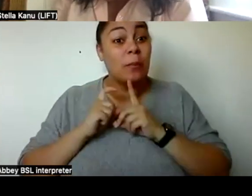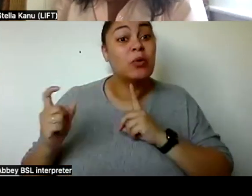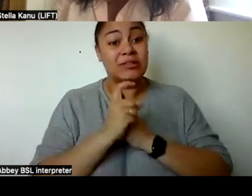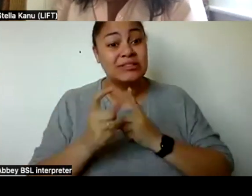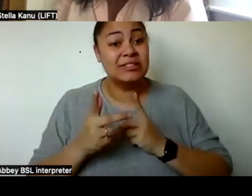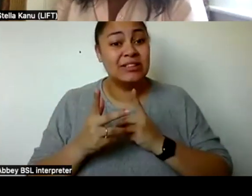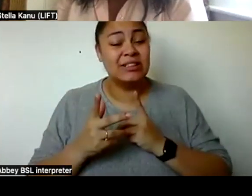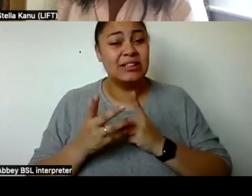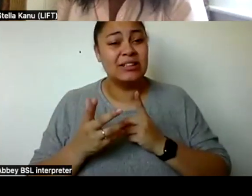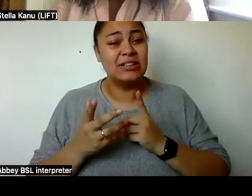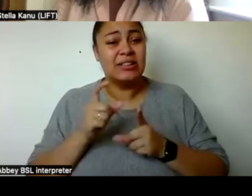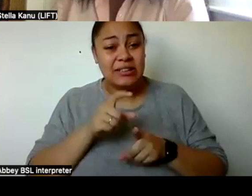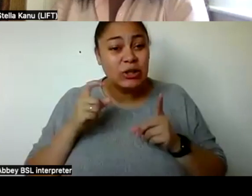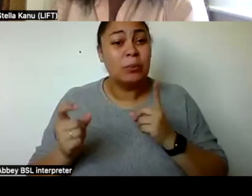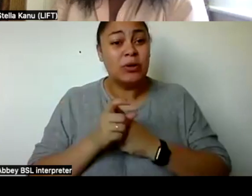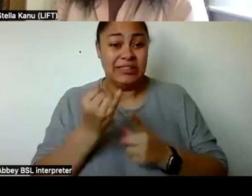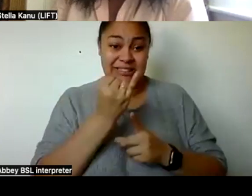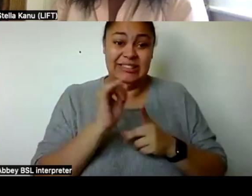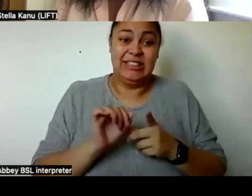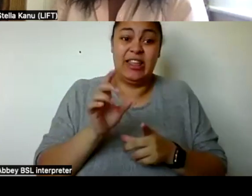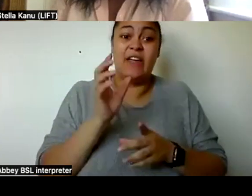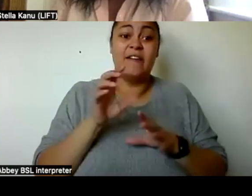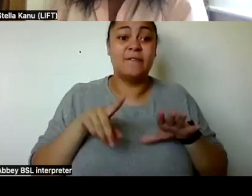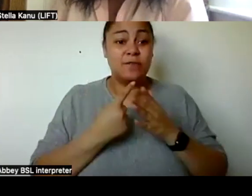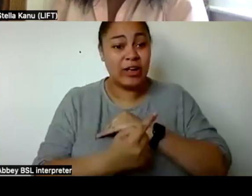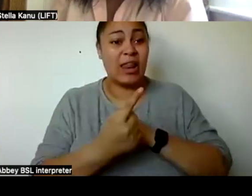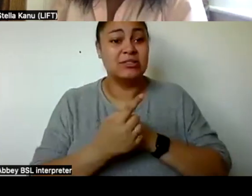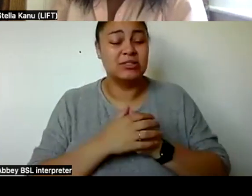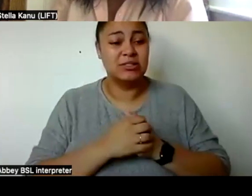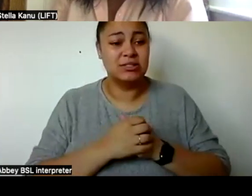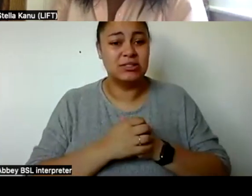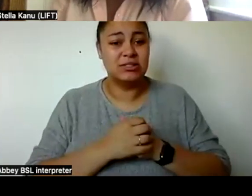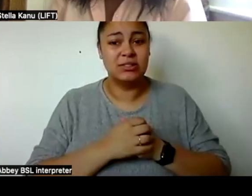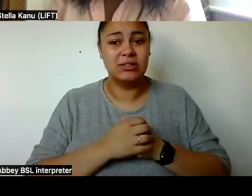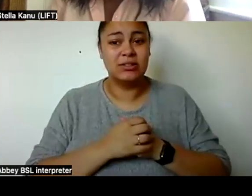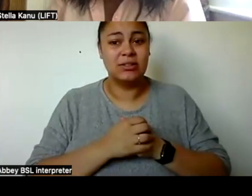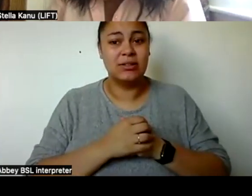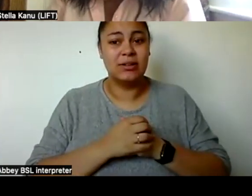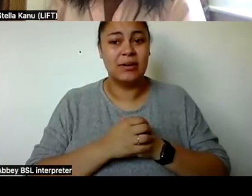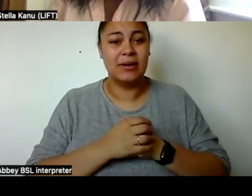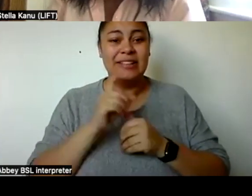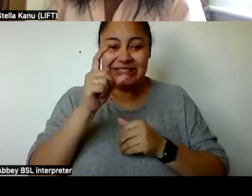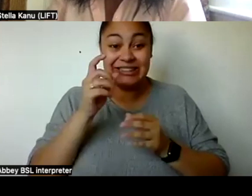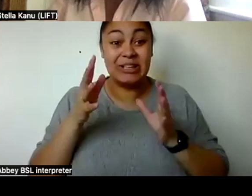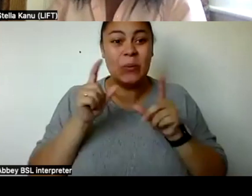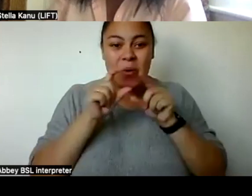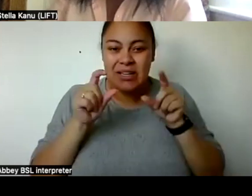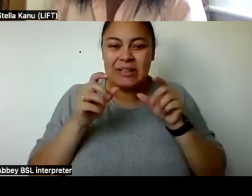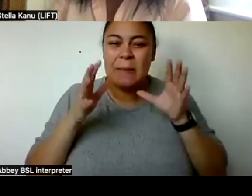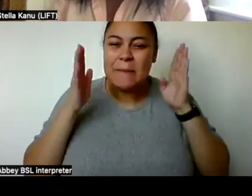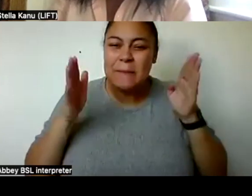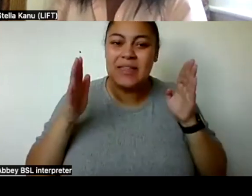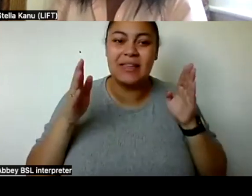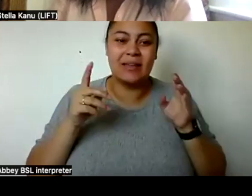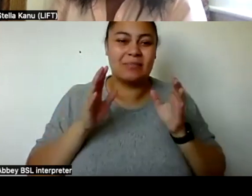as a community of 60 freelancers. And I think that C word is really, really important in this context. And